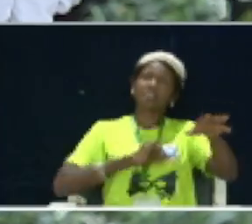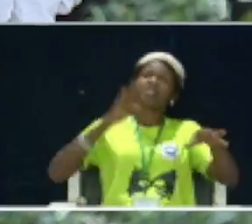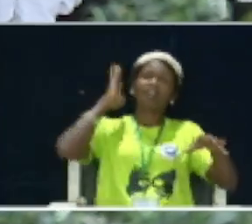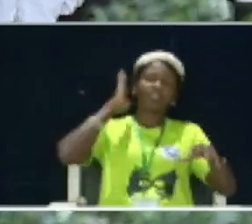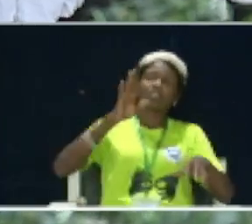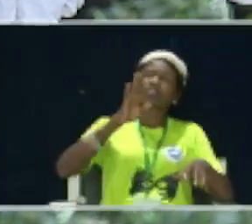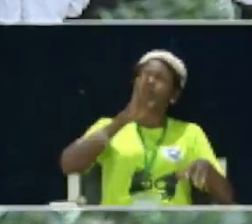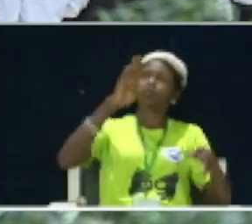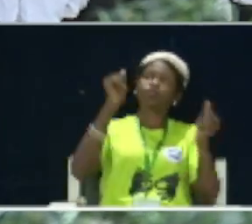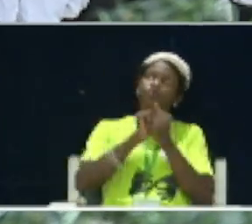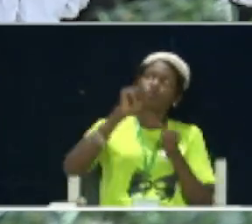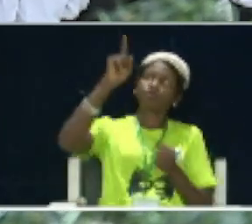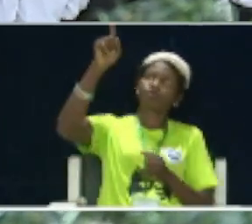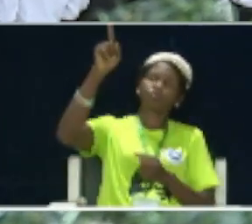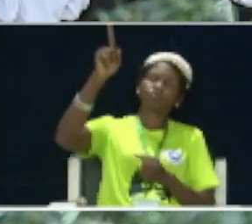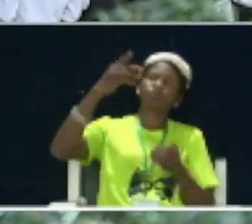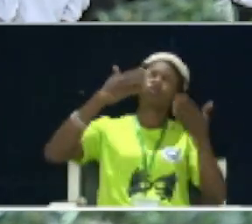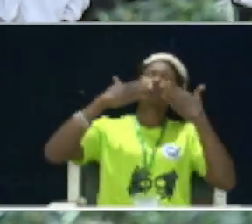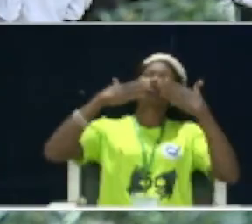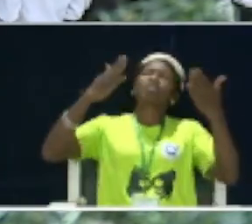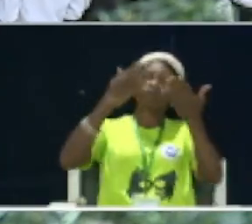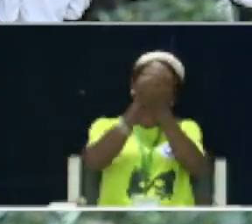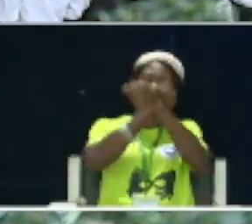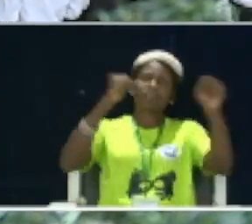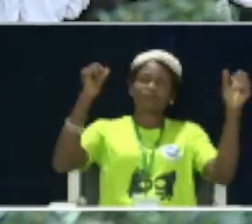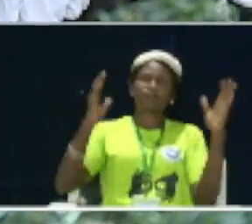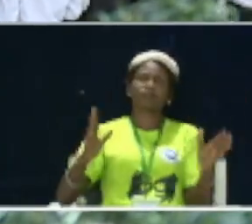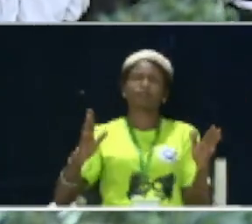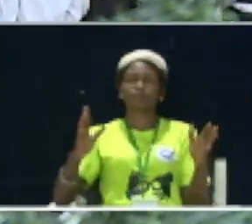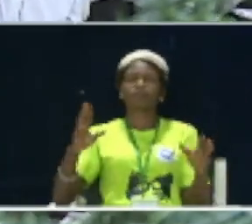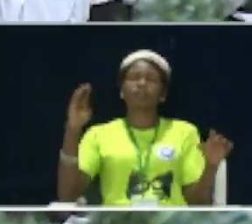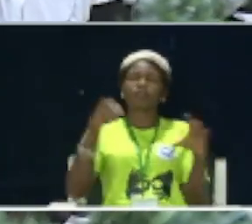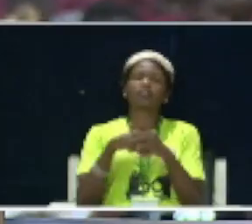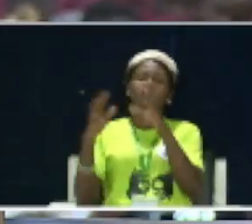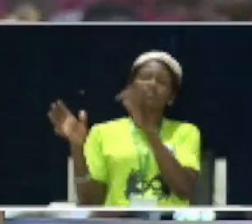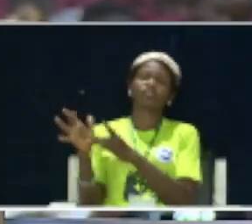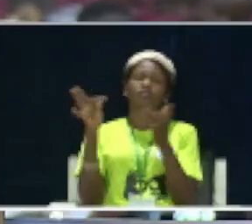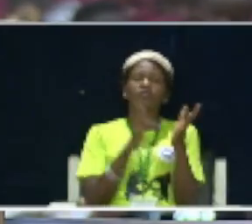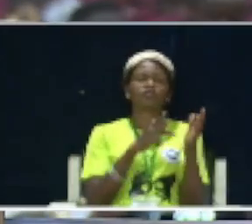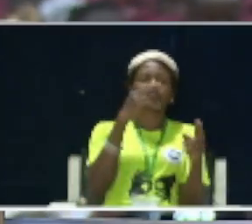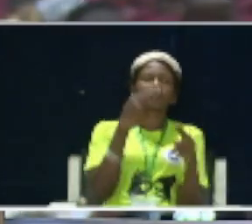be with you. Thank you, Savior. In Jesus' name,